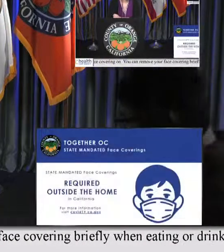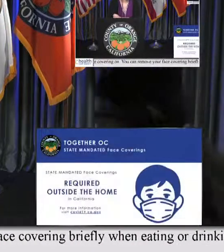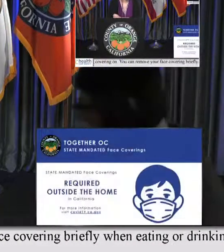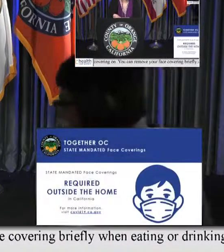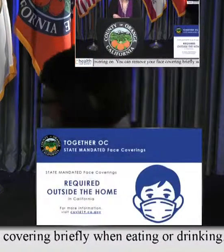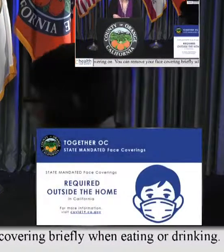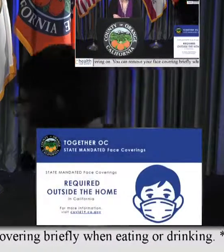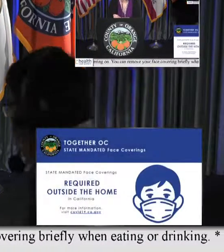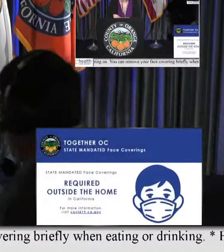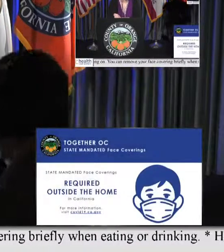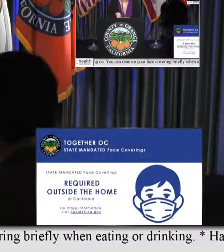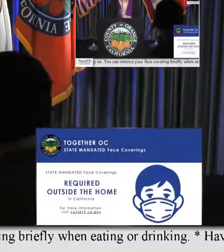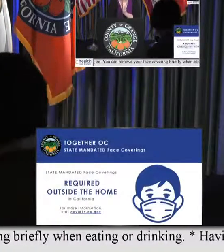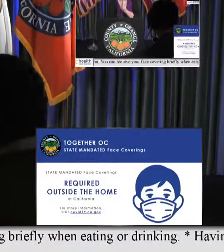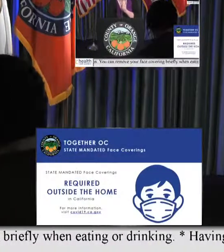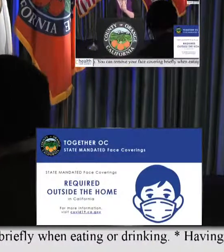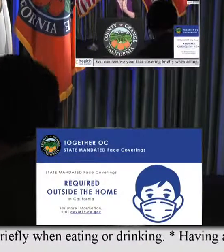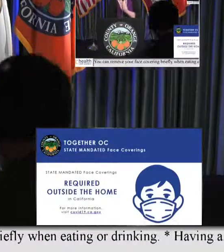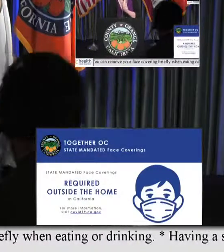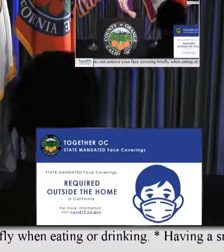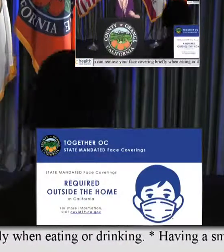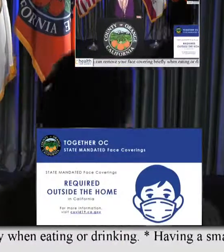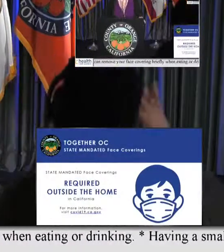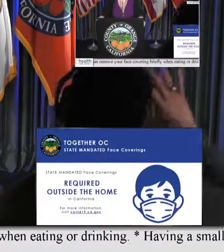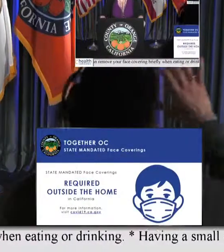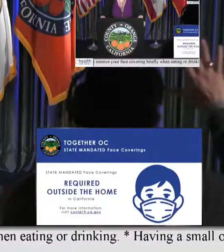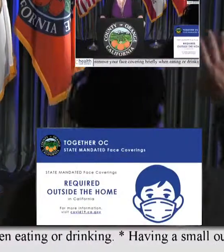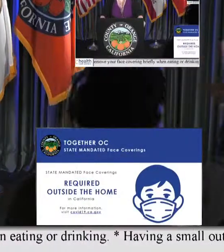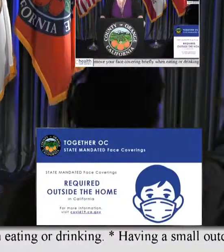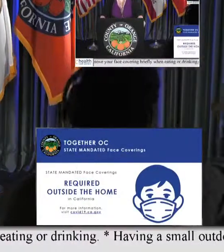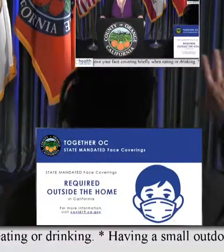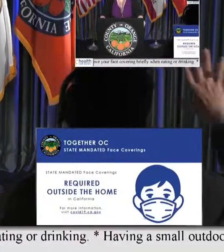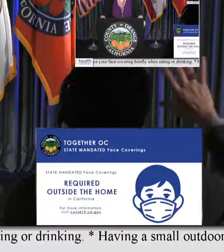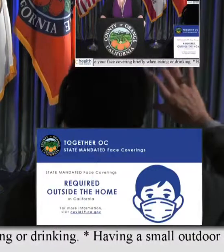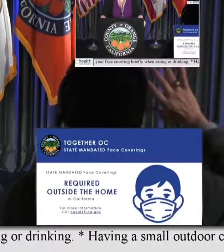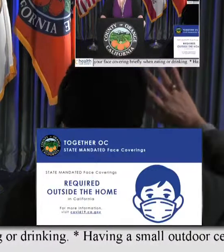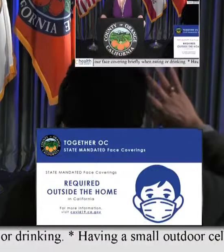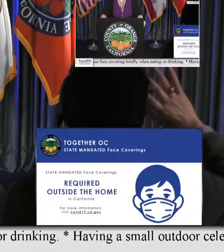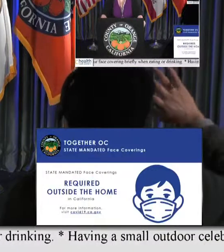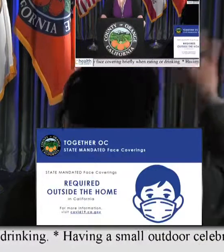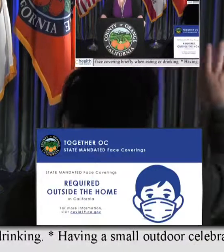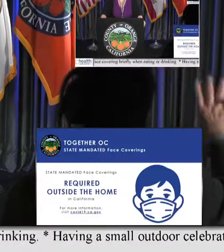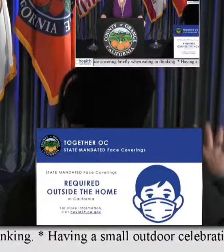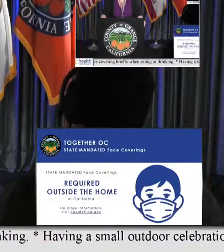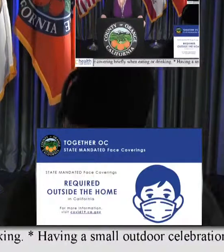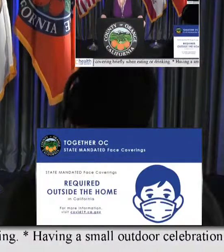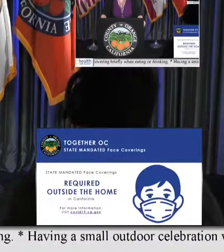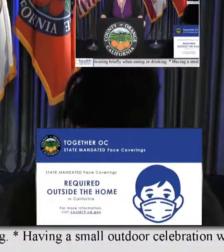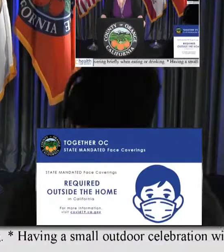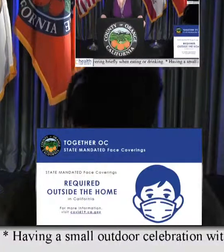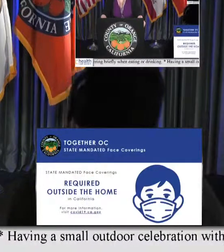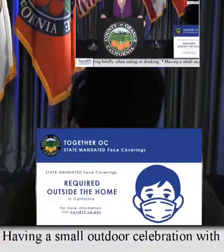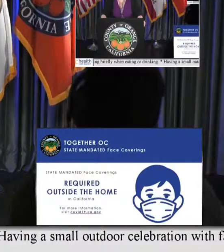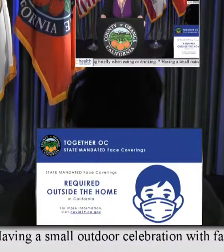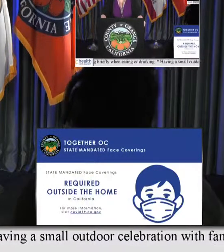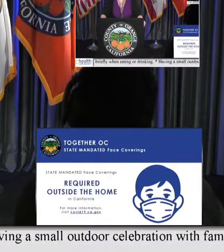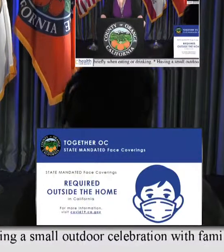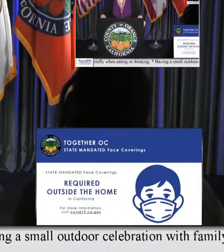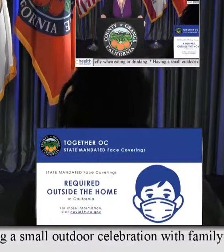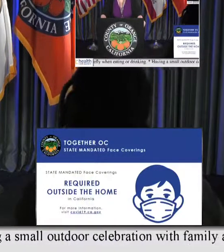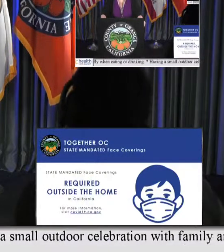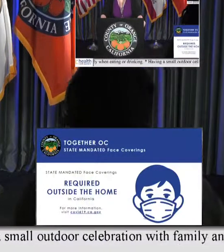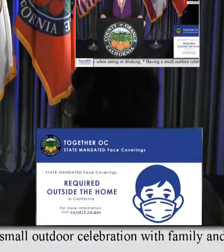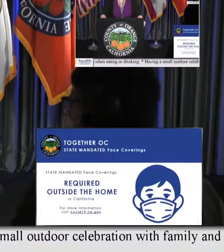We will be starting our broadcast to the TV station, maybe an hour